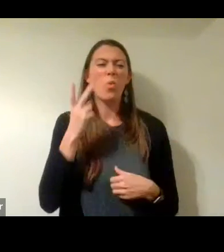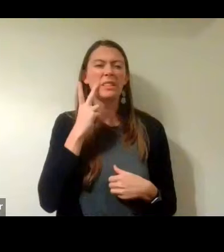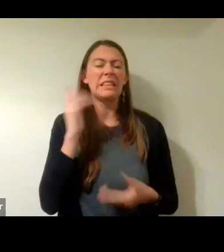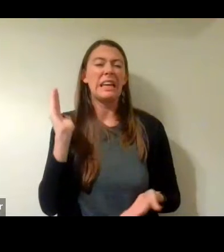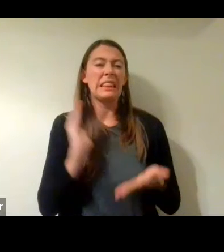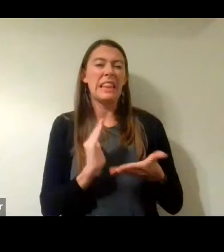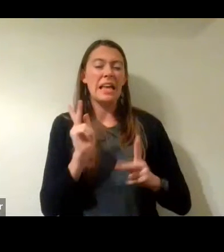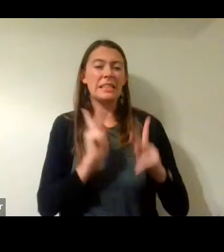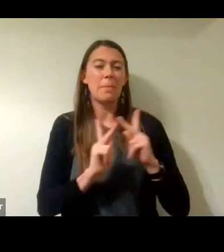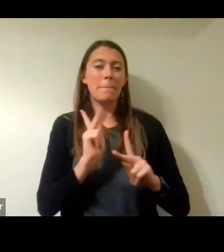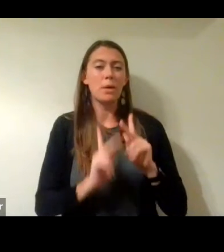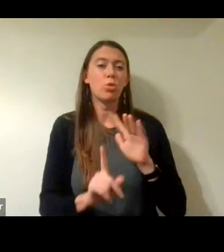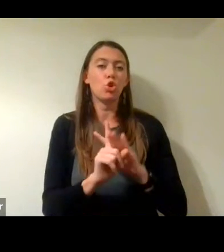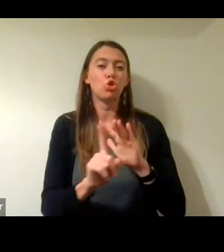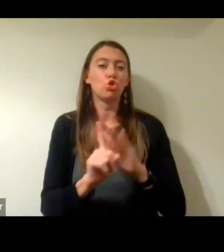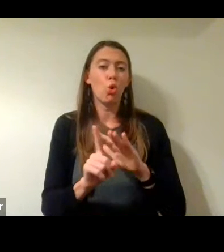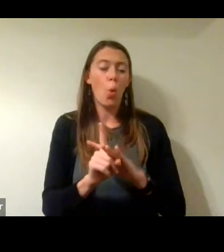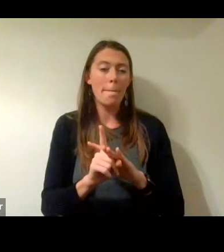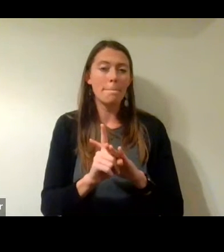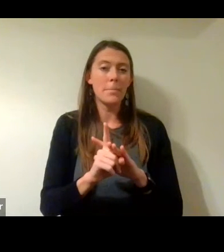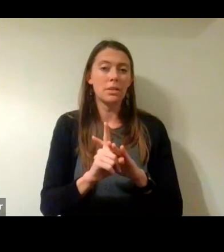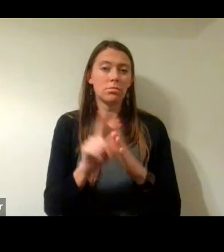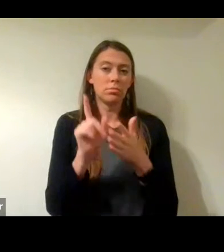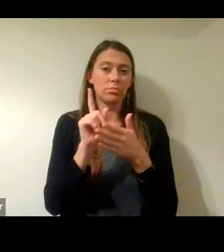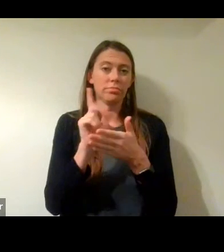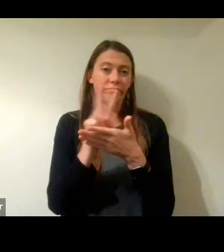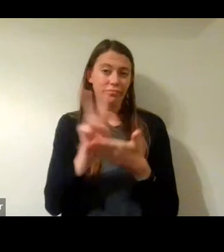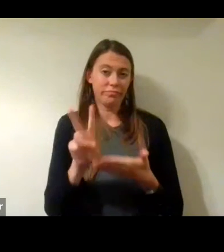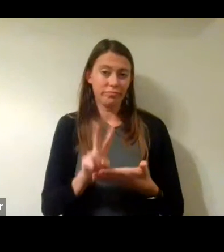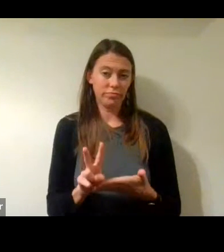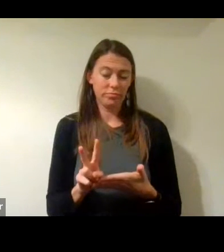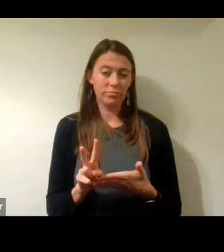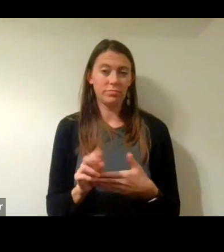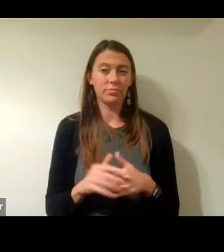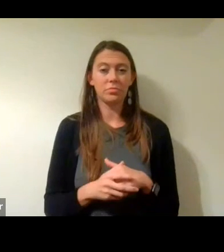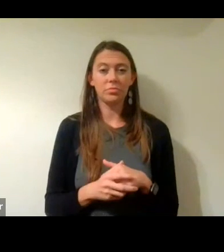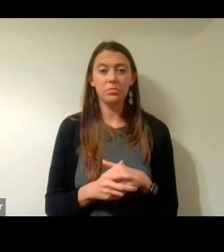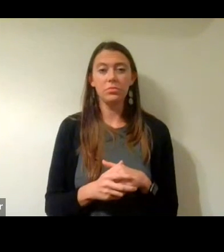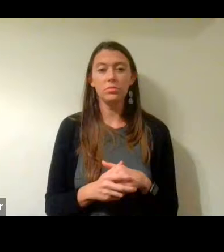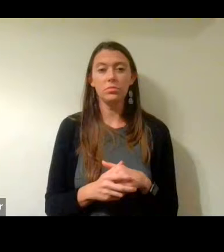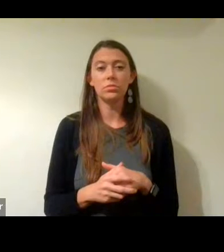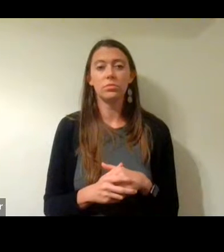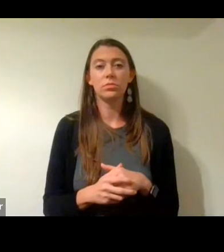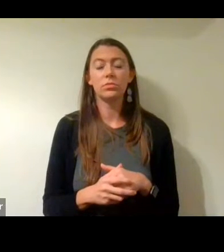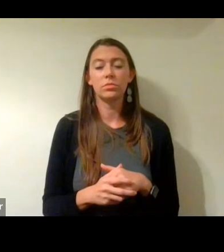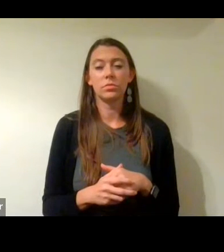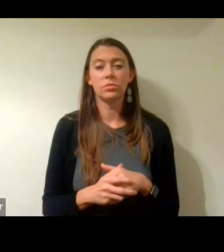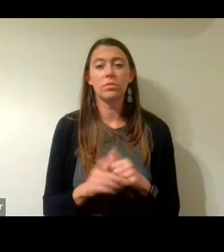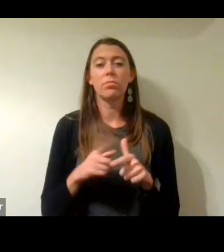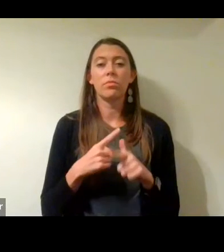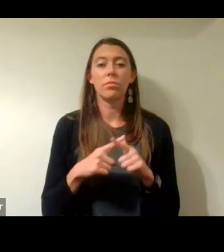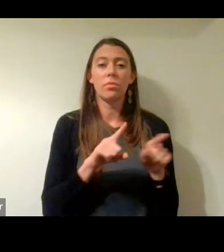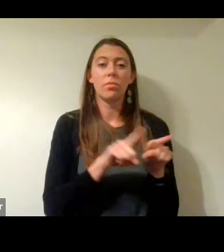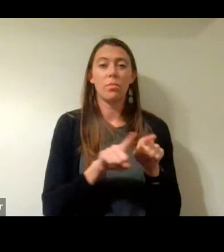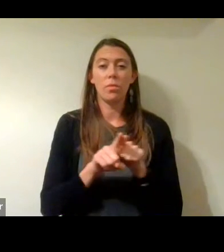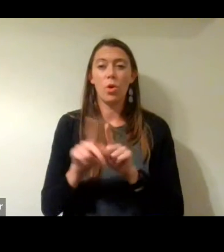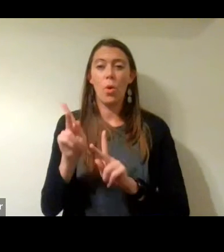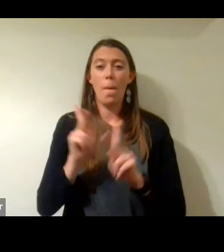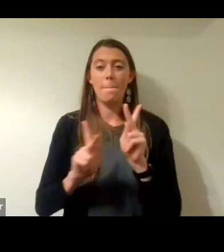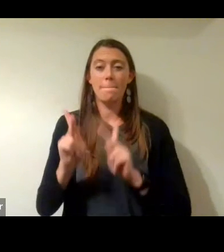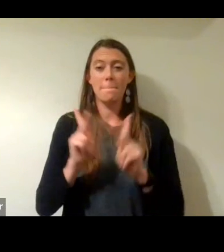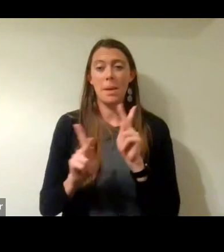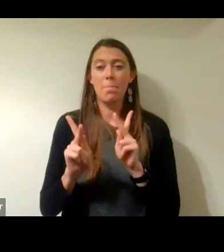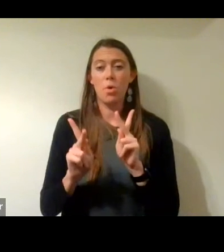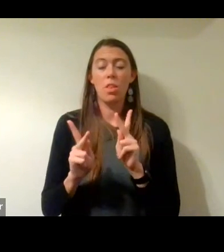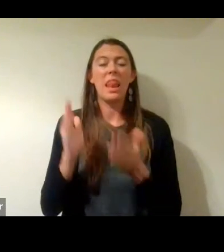who are interested in getting vaccinated, and definitely a decrease in folks who are interested in even getting